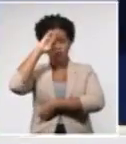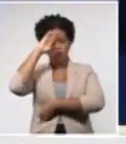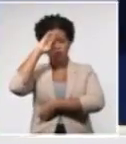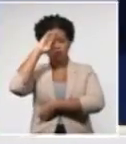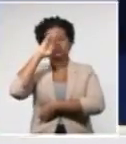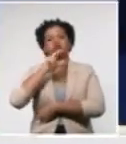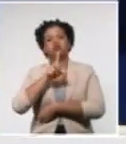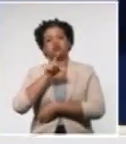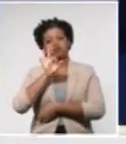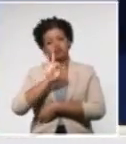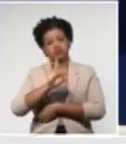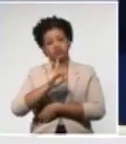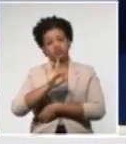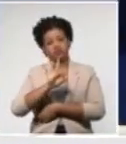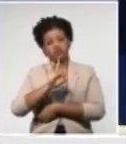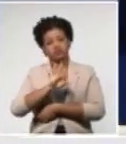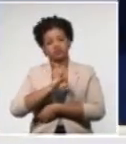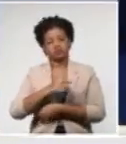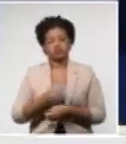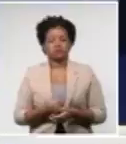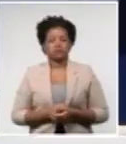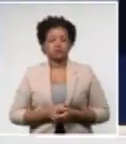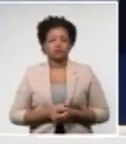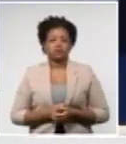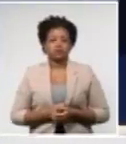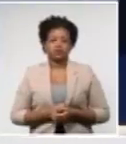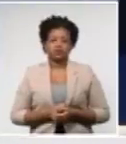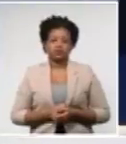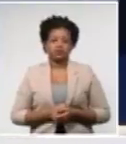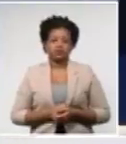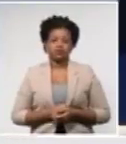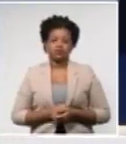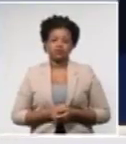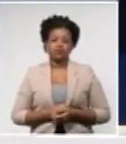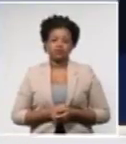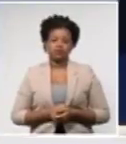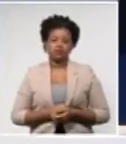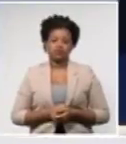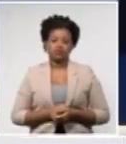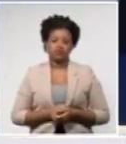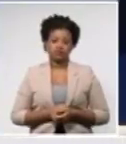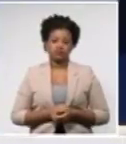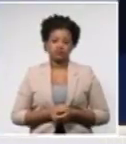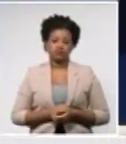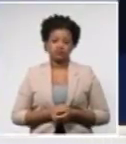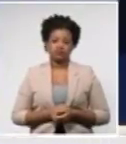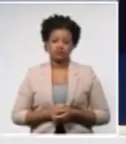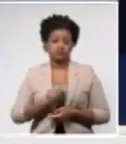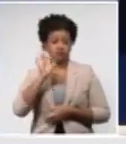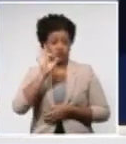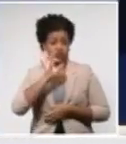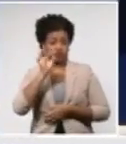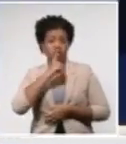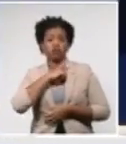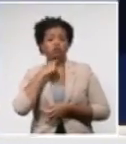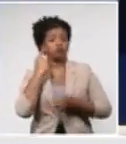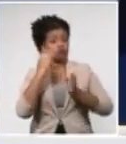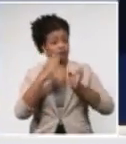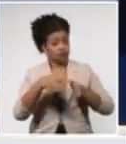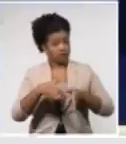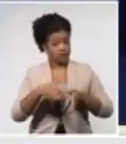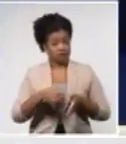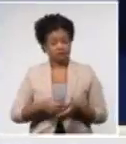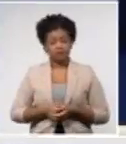make up the region. So Cuba is at 18th place in terms of